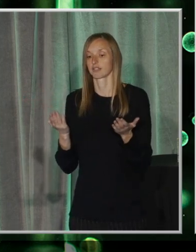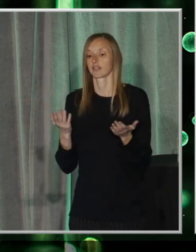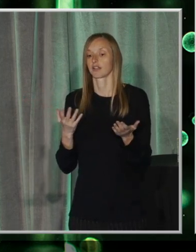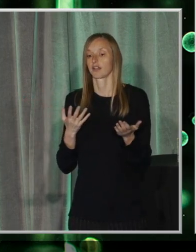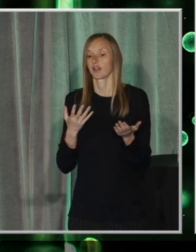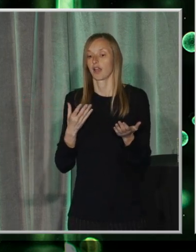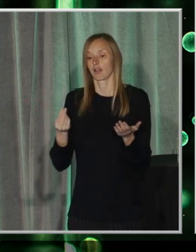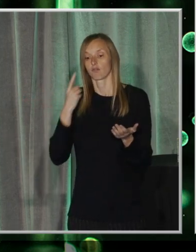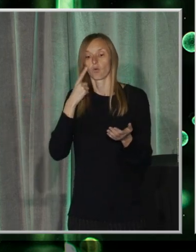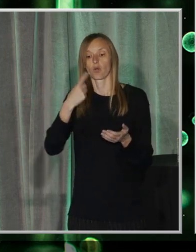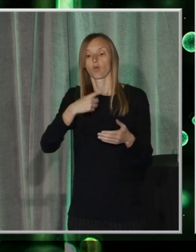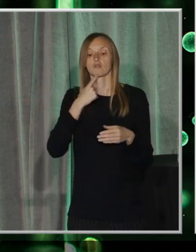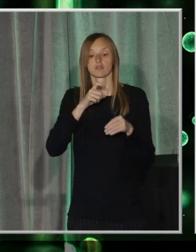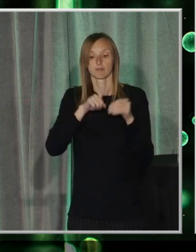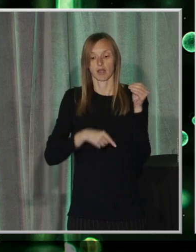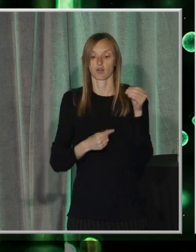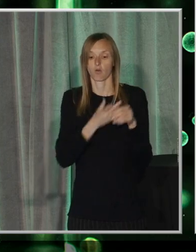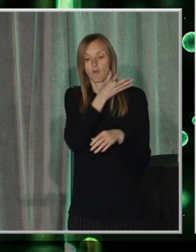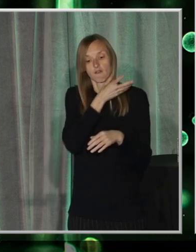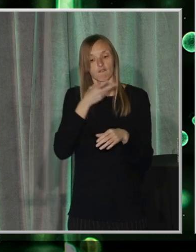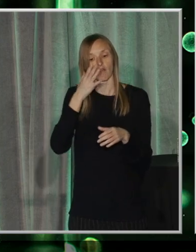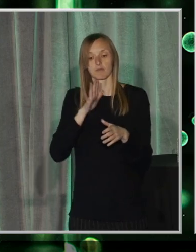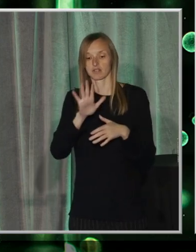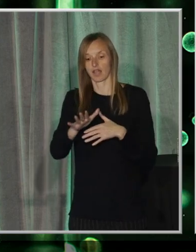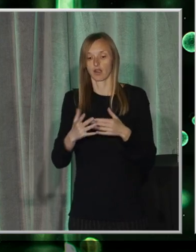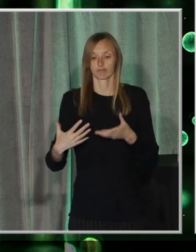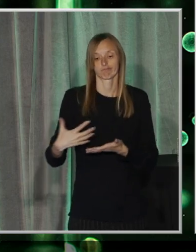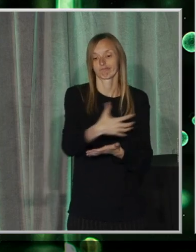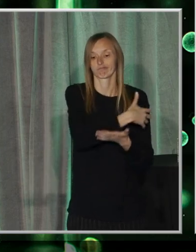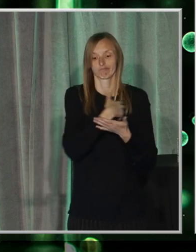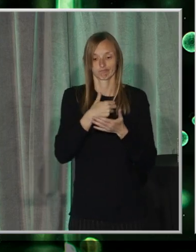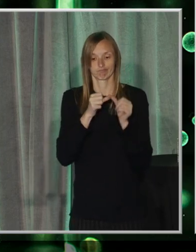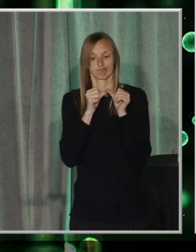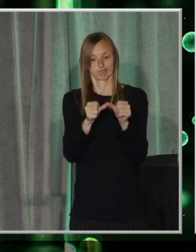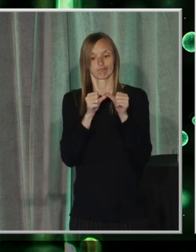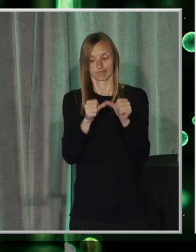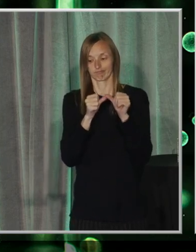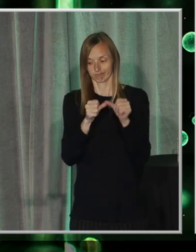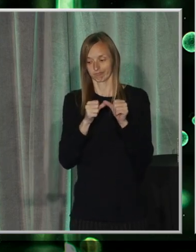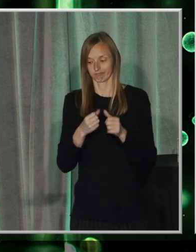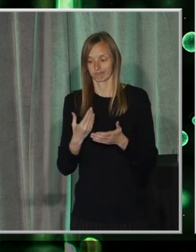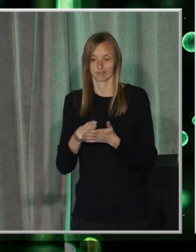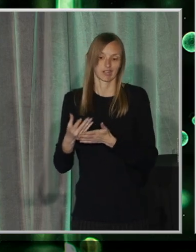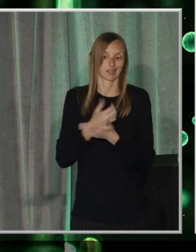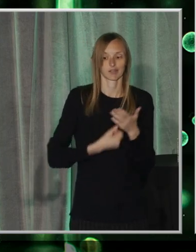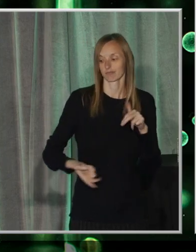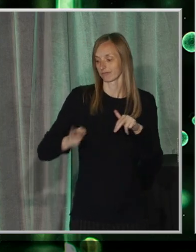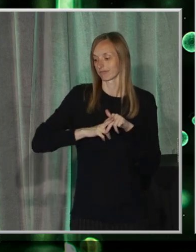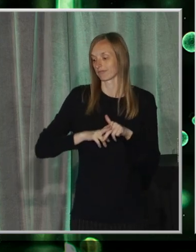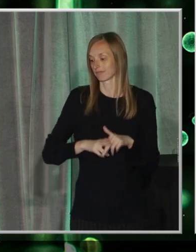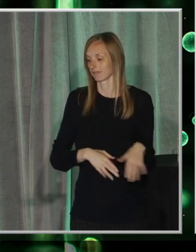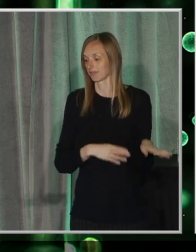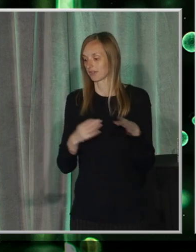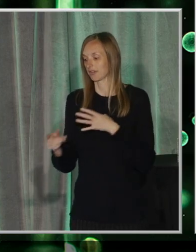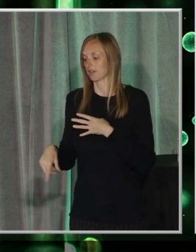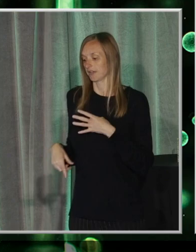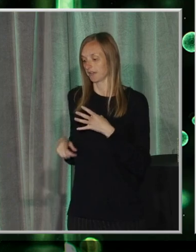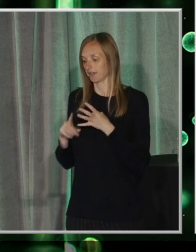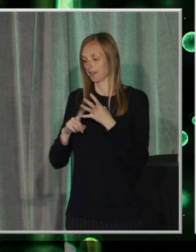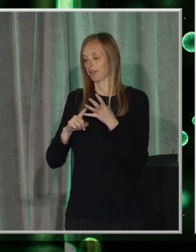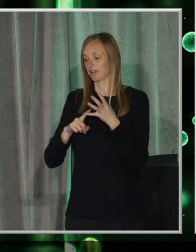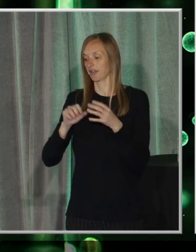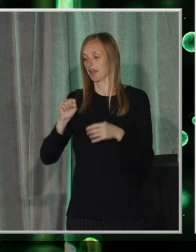retired farmers who will be able to keep their produce for a long time. So, as an SDG that we are working on